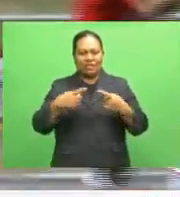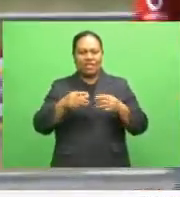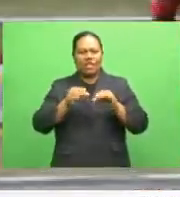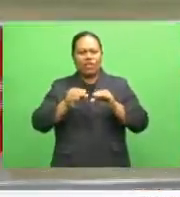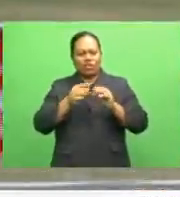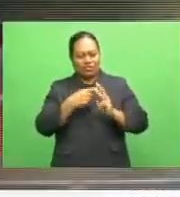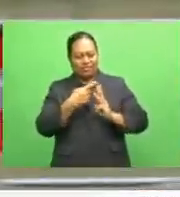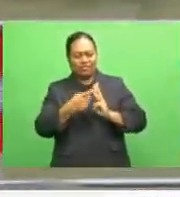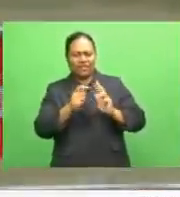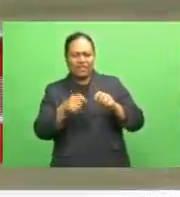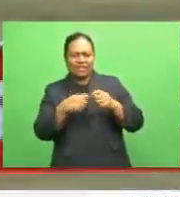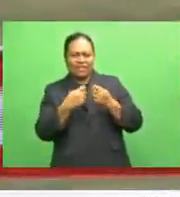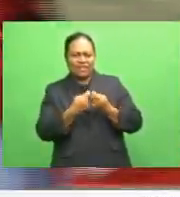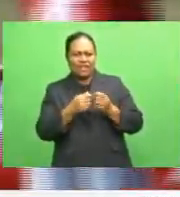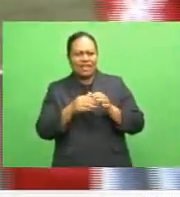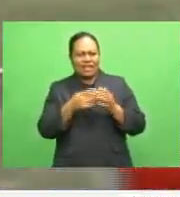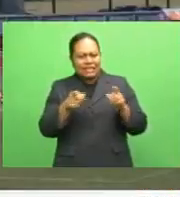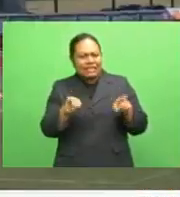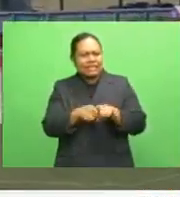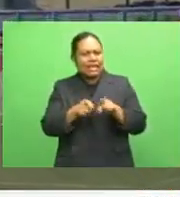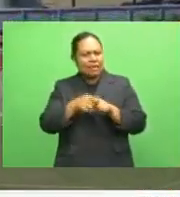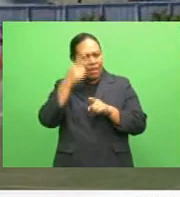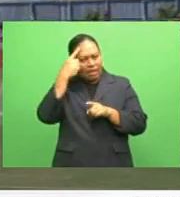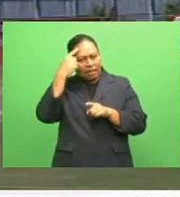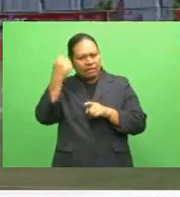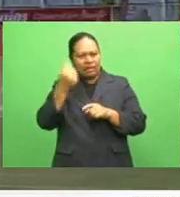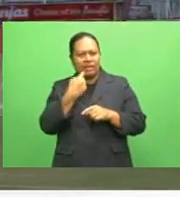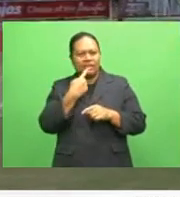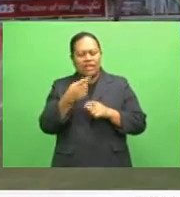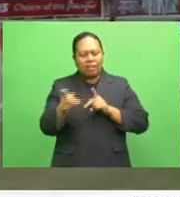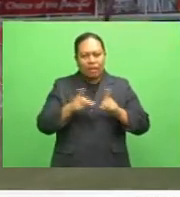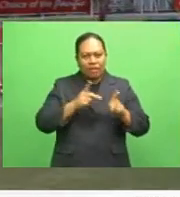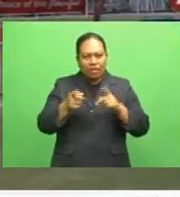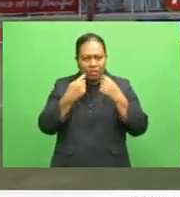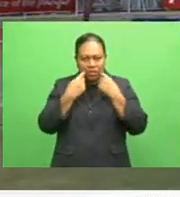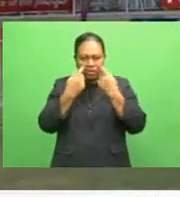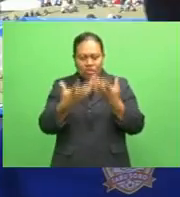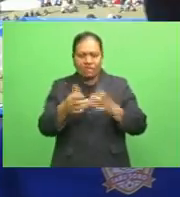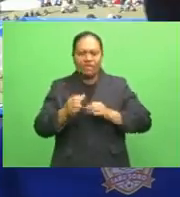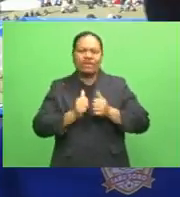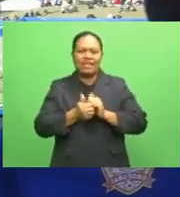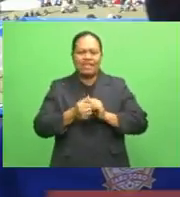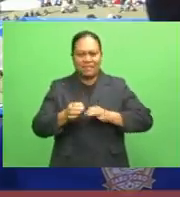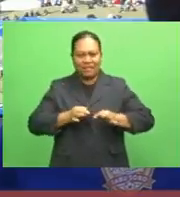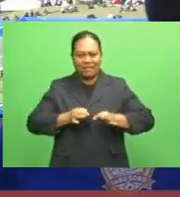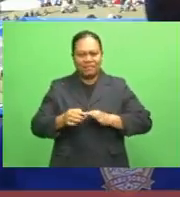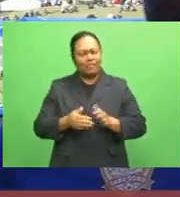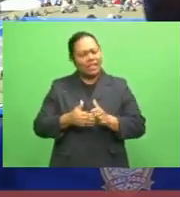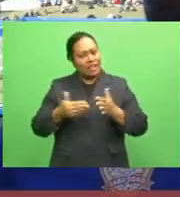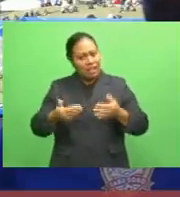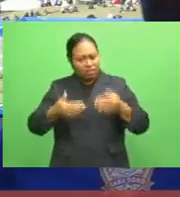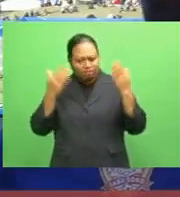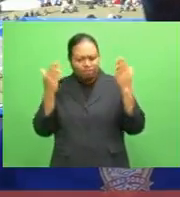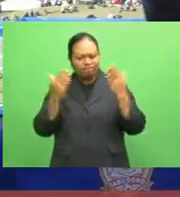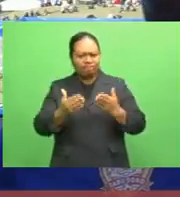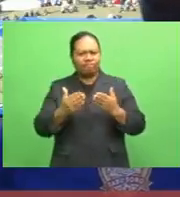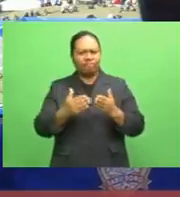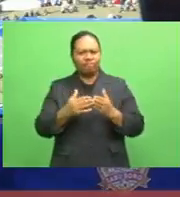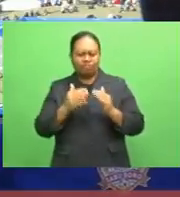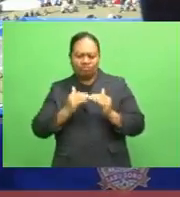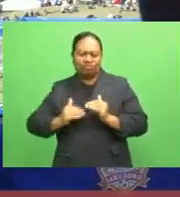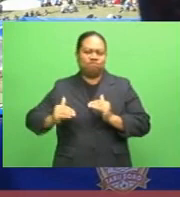three teams echoed similar sentiments, with players performing according to game plan. The focus was to push the game to another